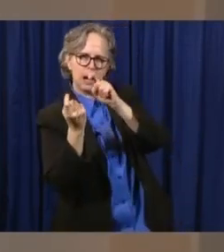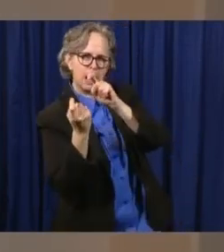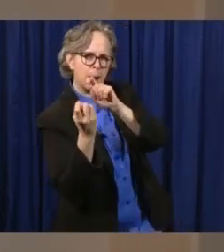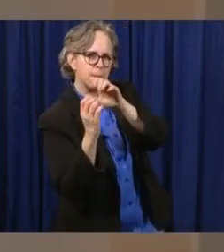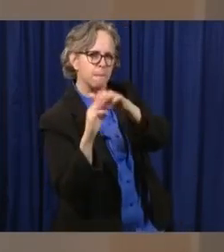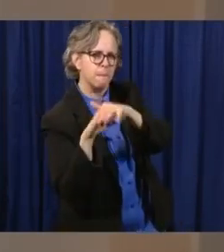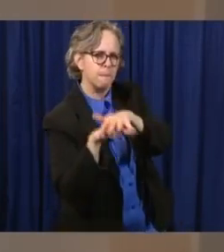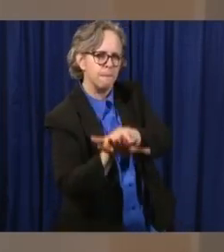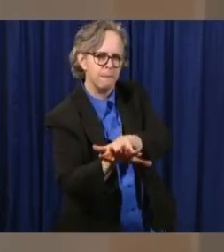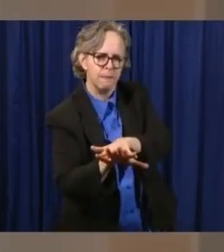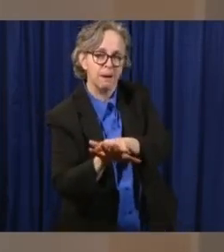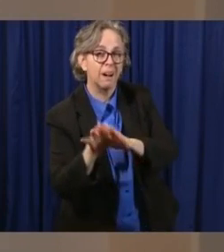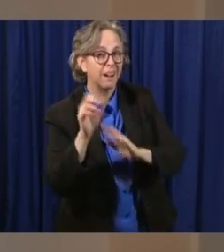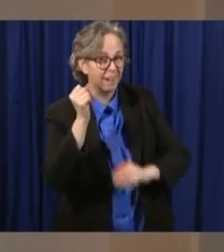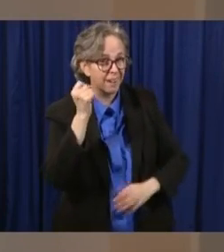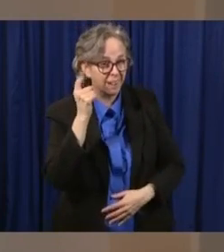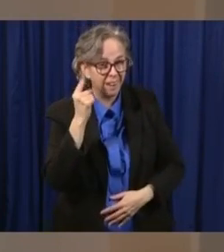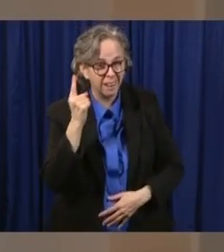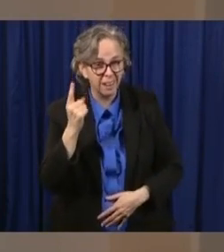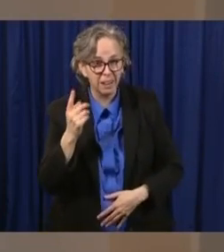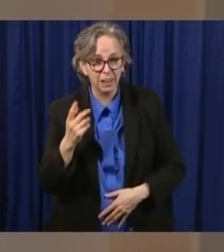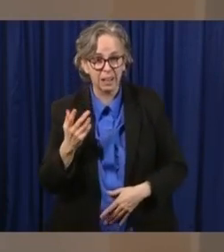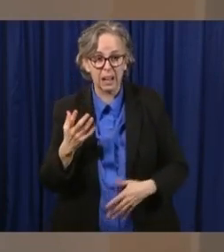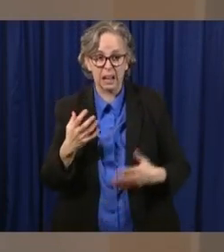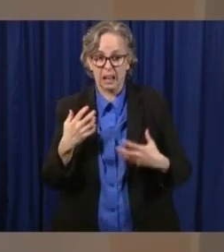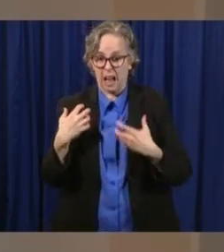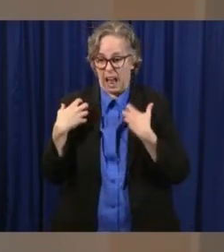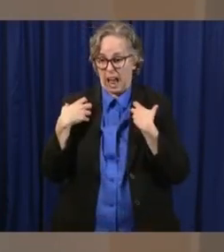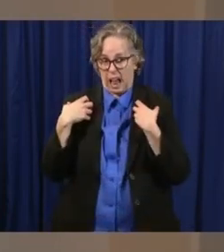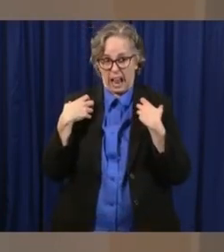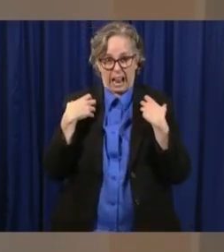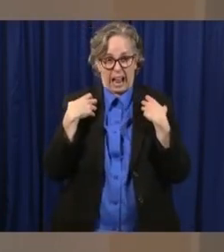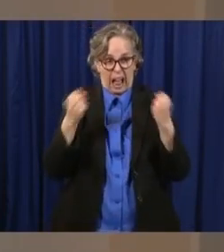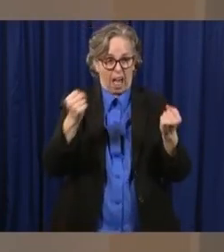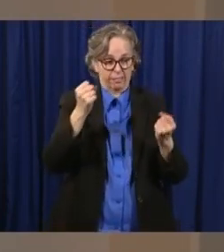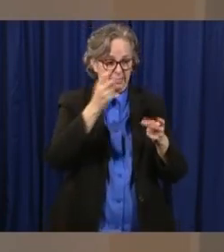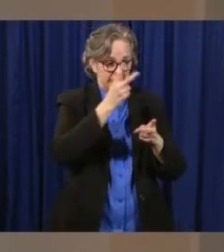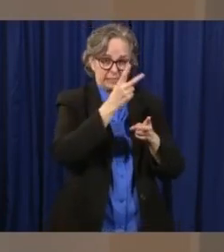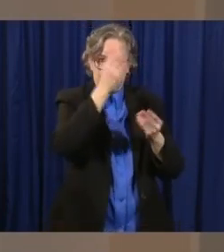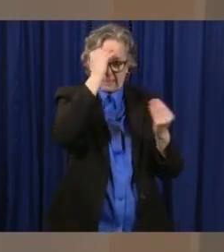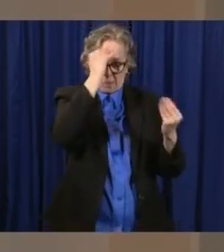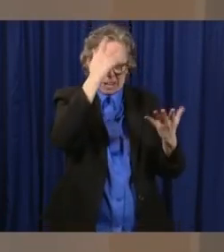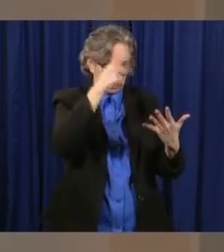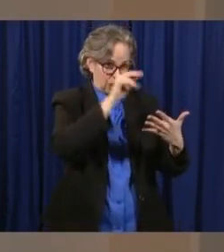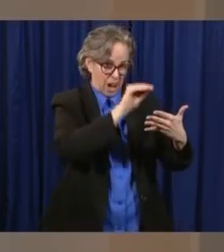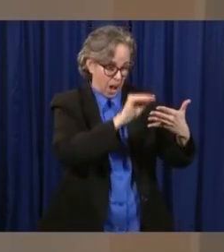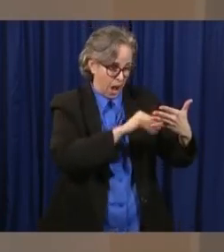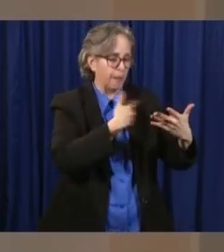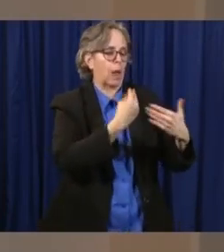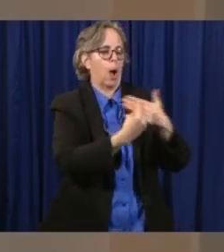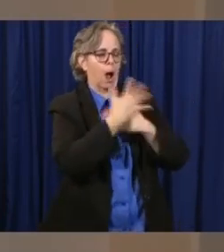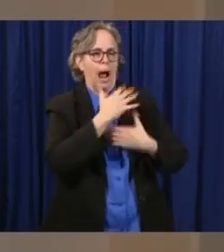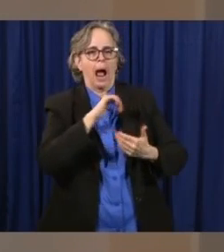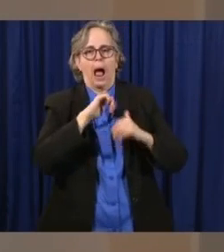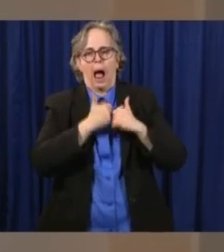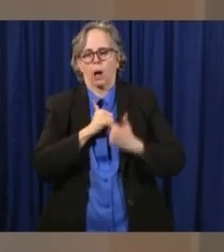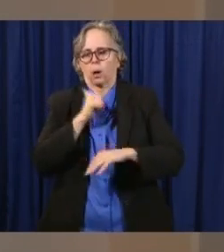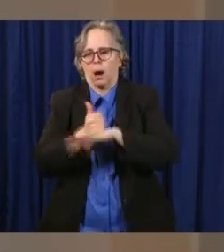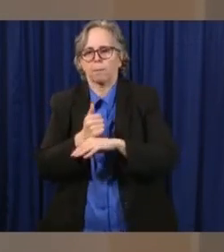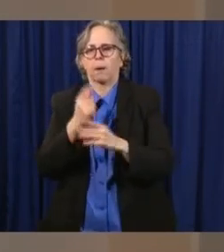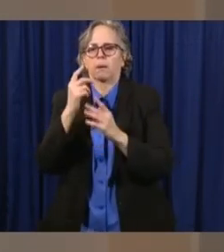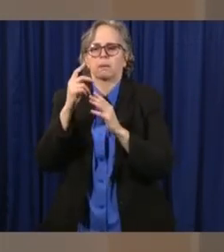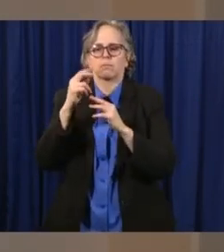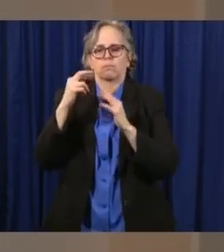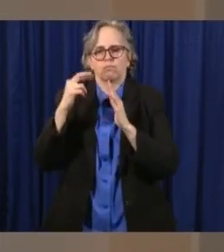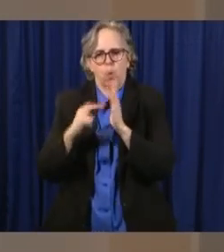as we begin to think about what restart looks like. And I guess I want to close with something that I read